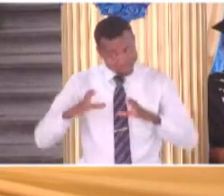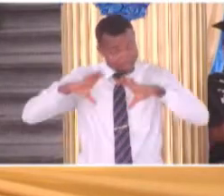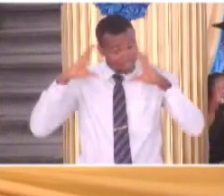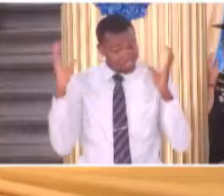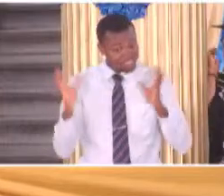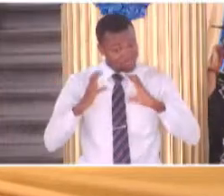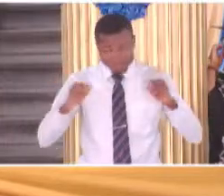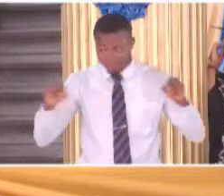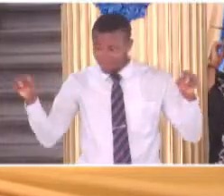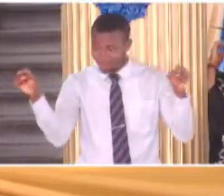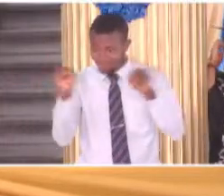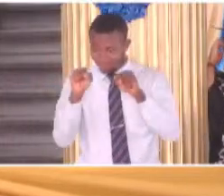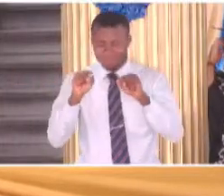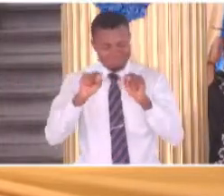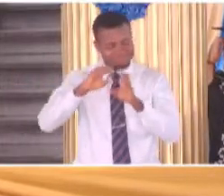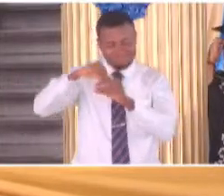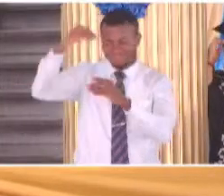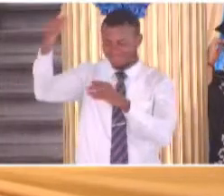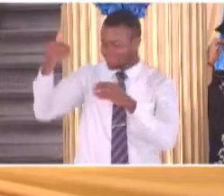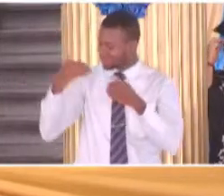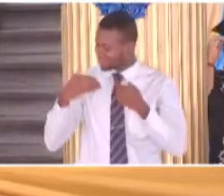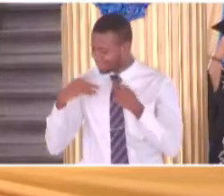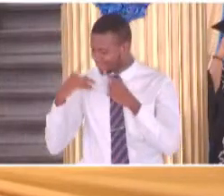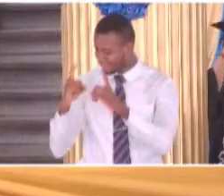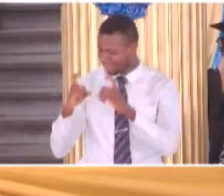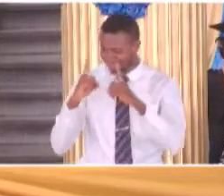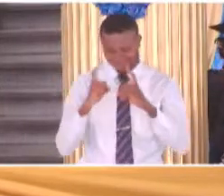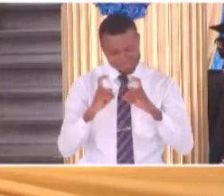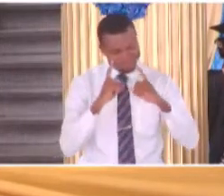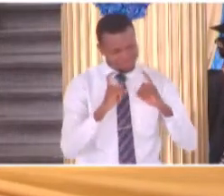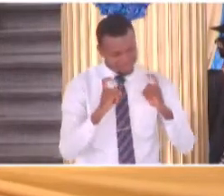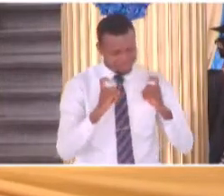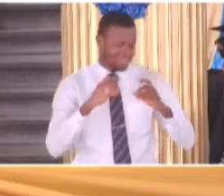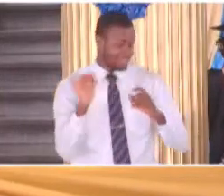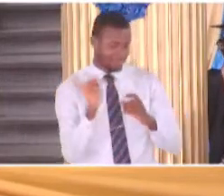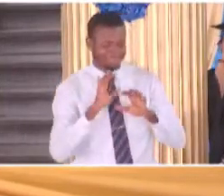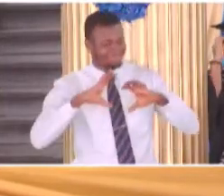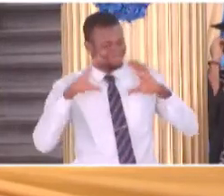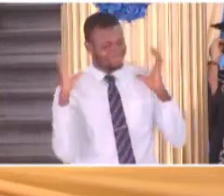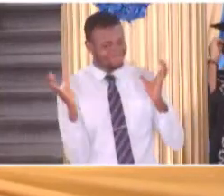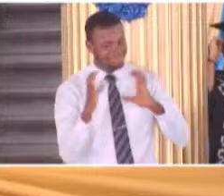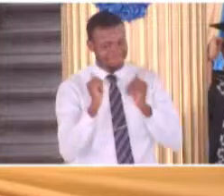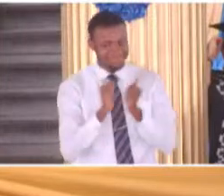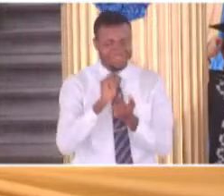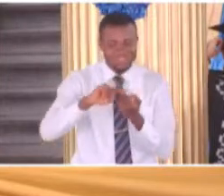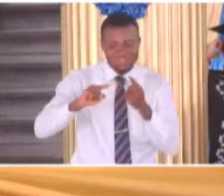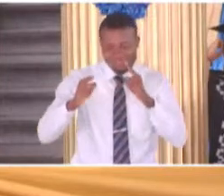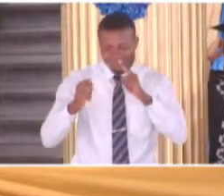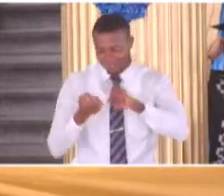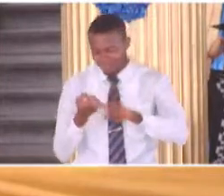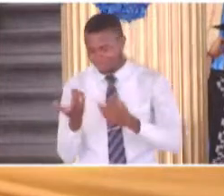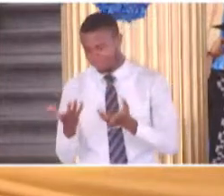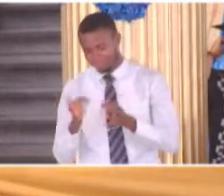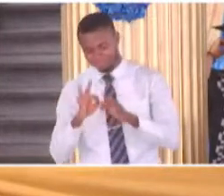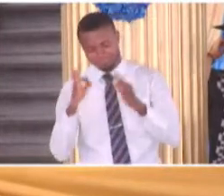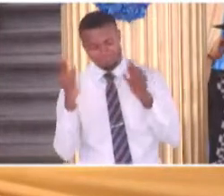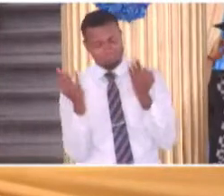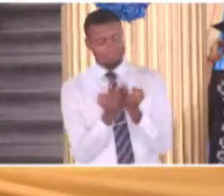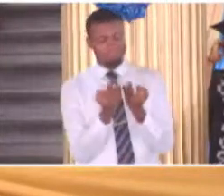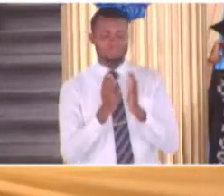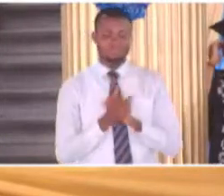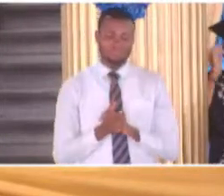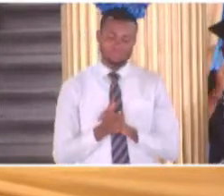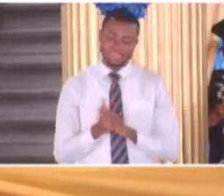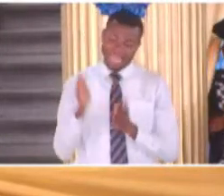ends, you can go out, take your photographs, and celebrate with your family and friends. I